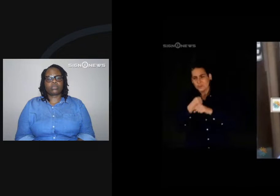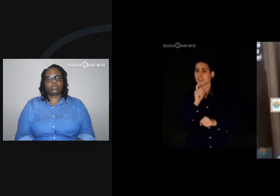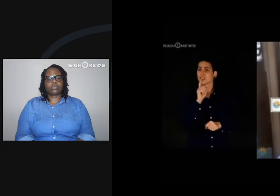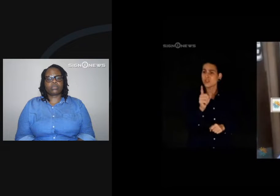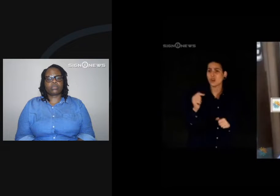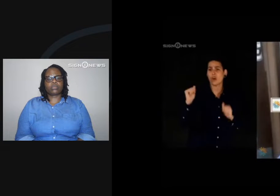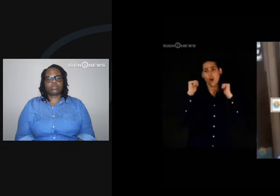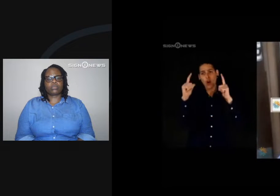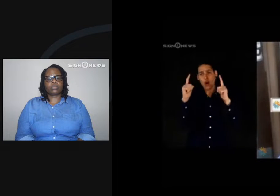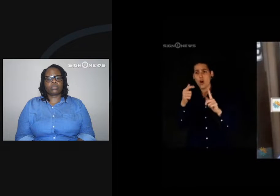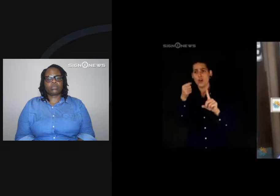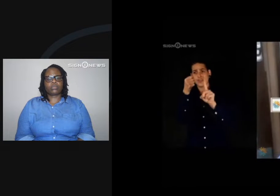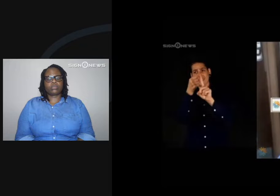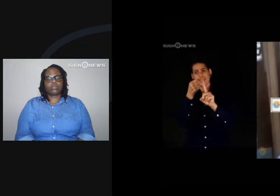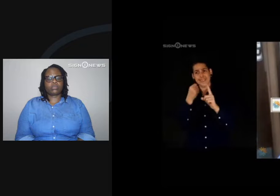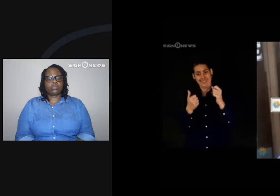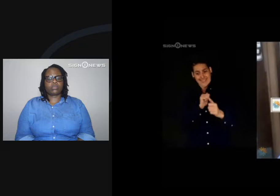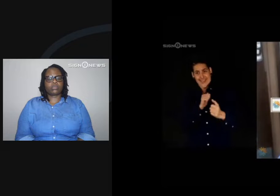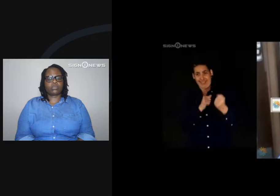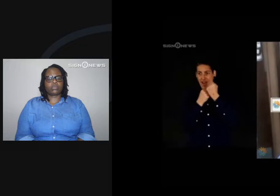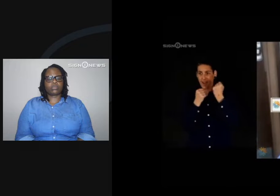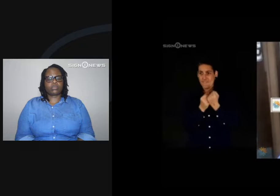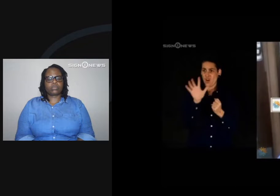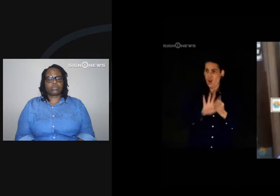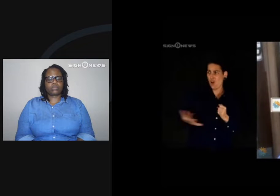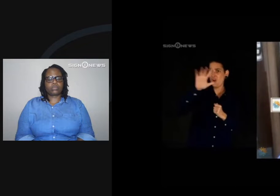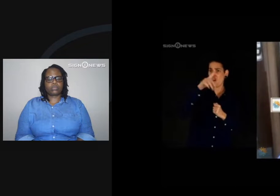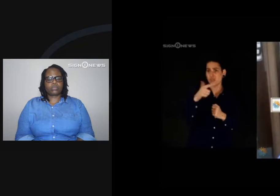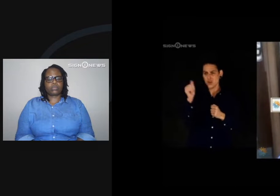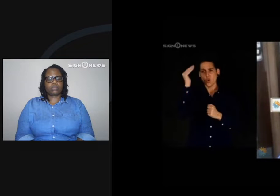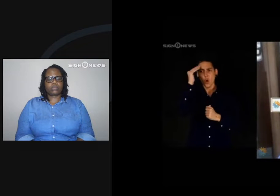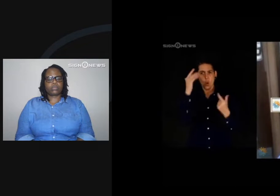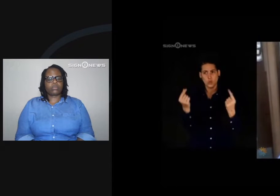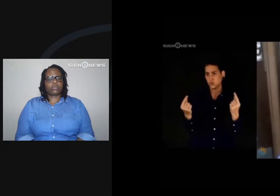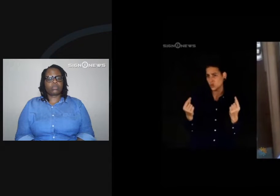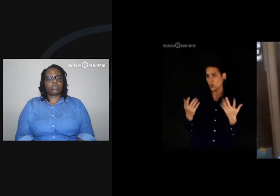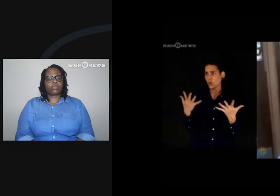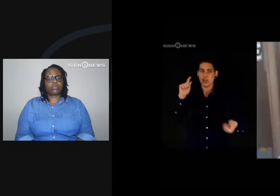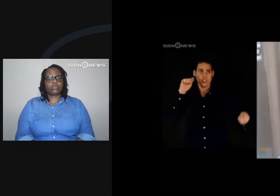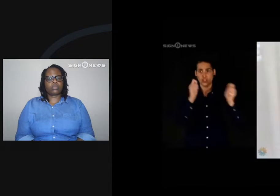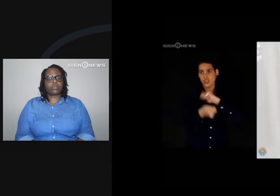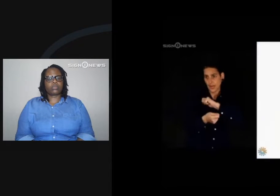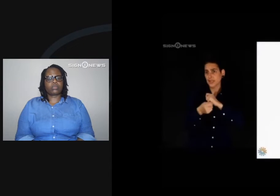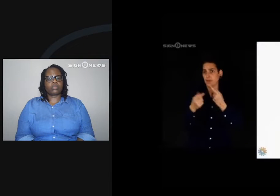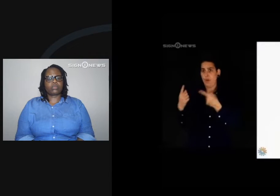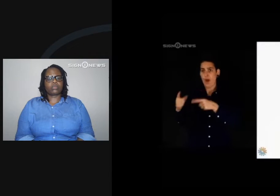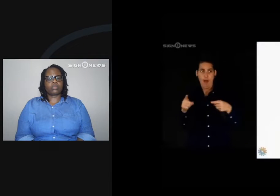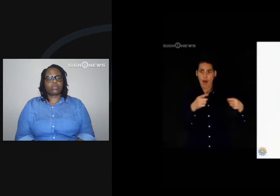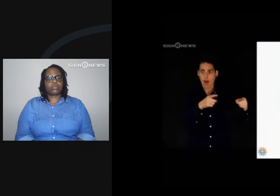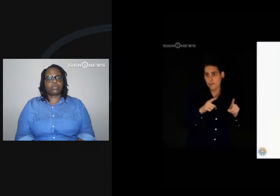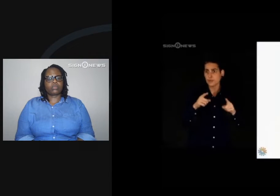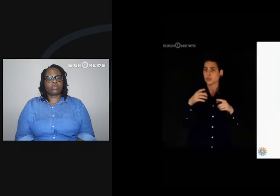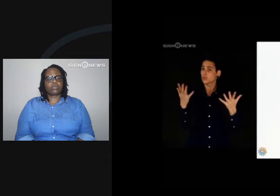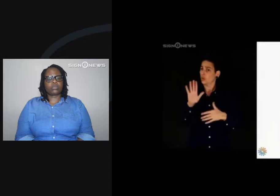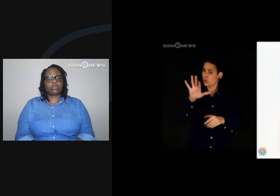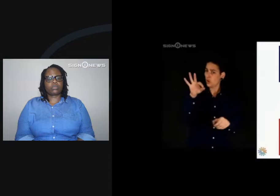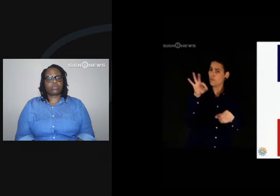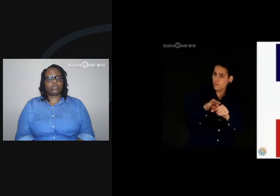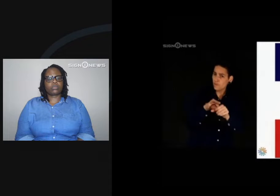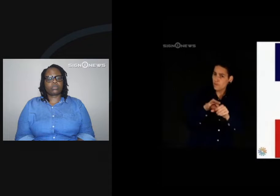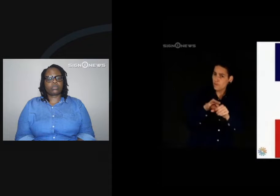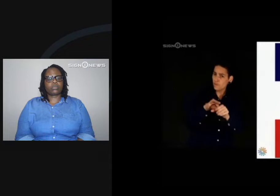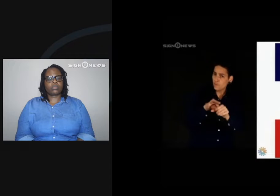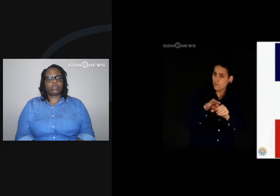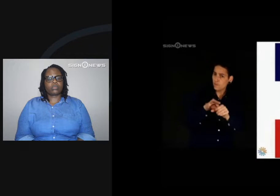all self-advocates around Georgia know what those changes are, so your vote